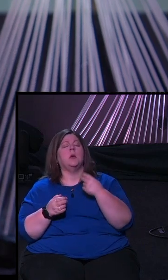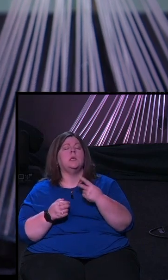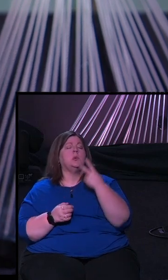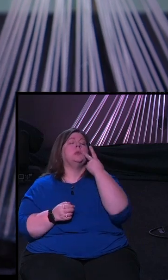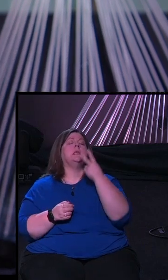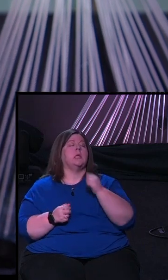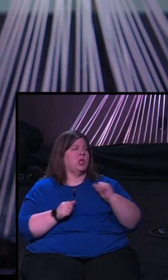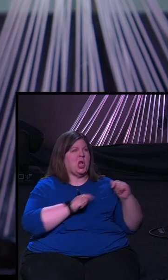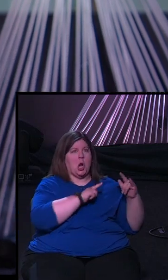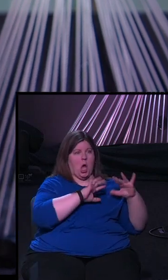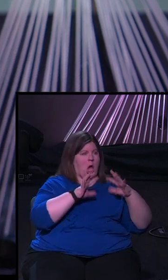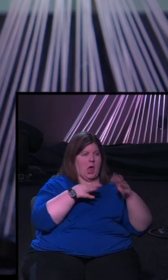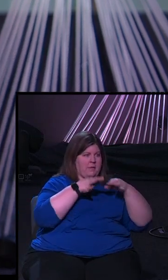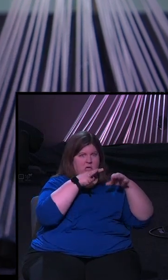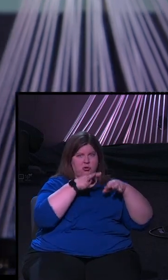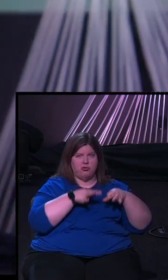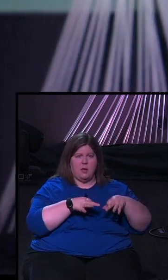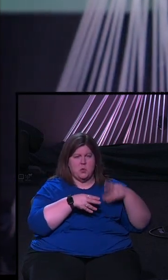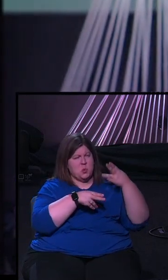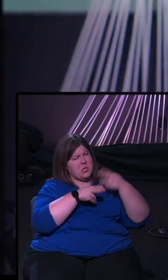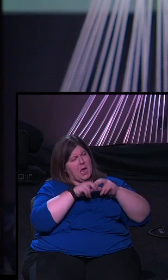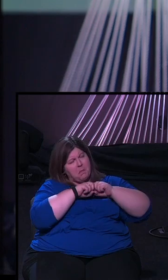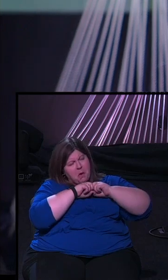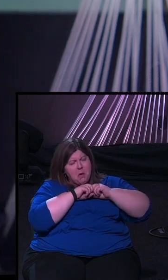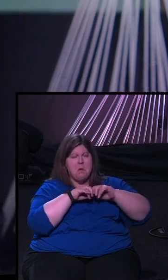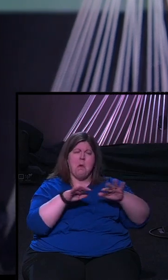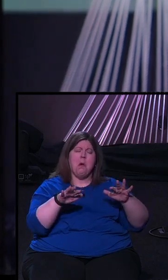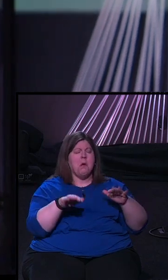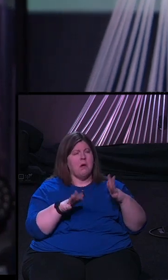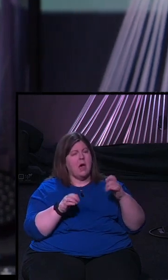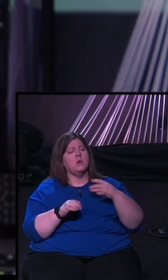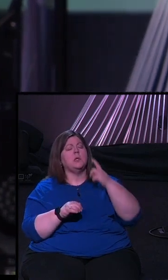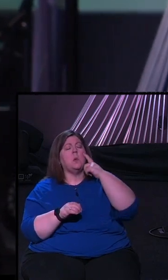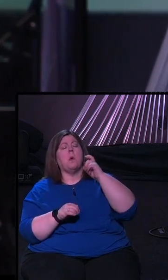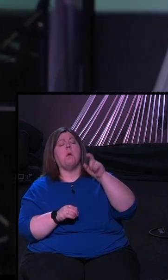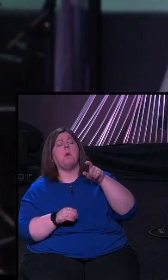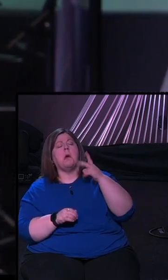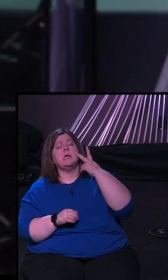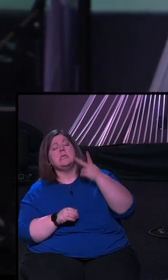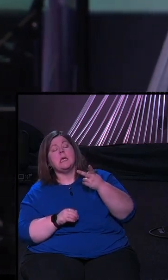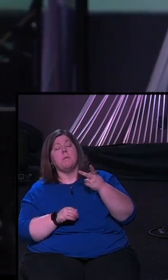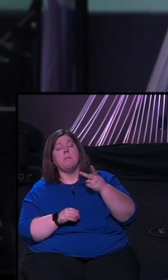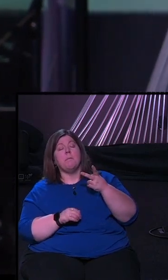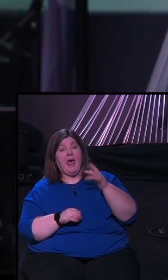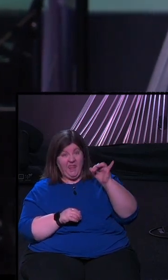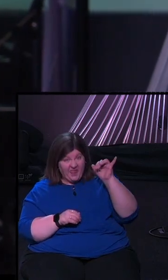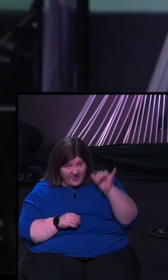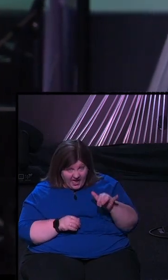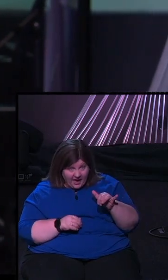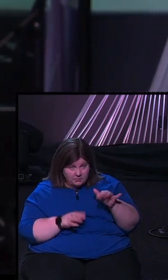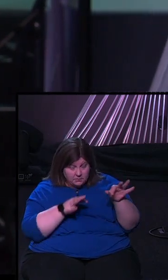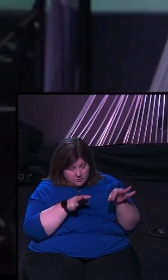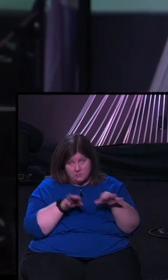that everybody has described, whose reputation goes before him. I just want a glimpse of him. And that same Jesus turns his